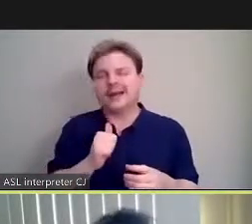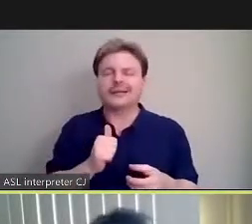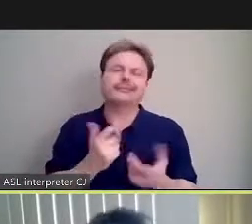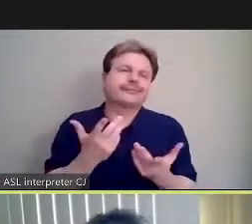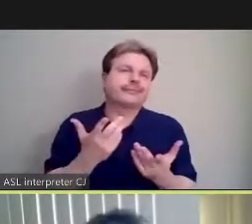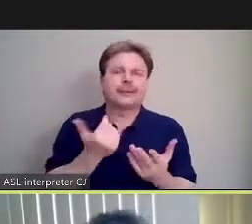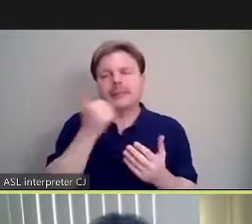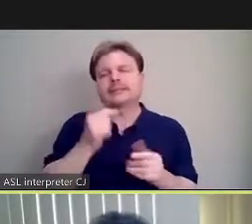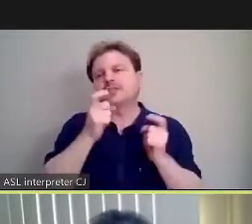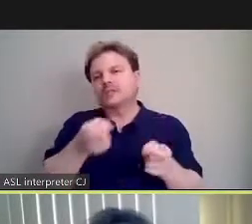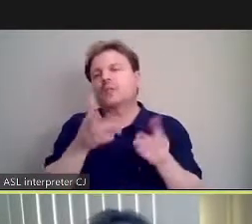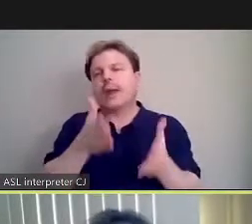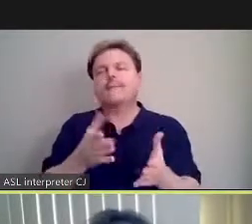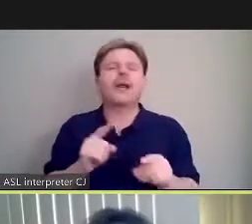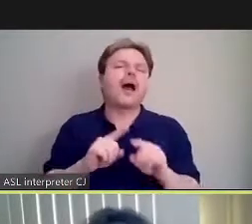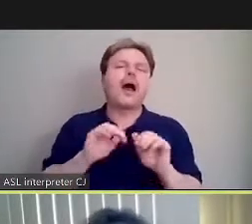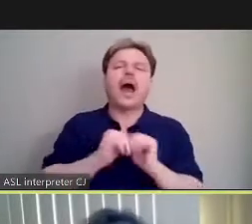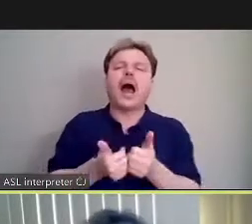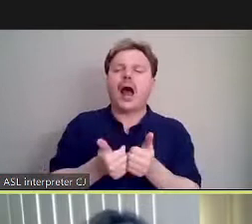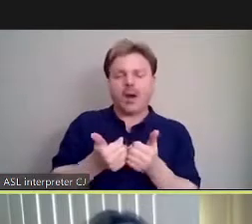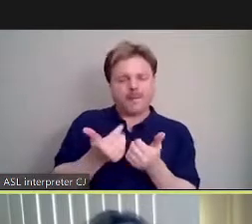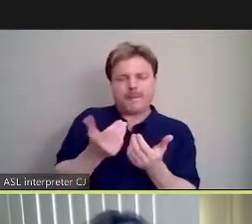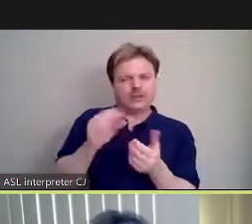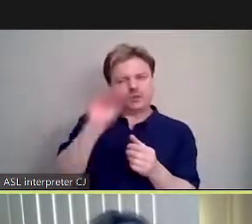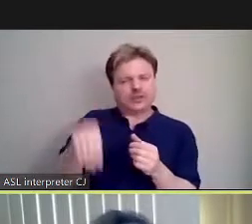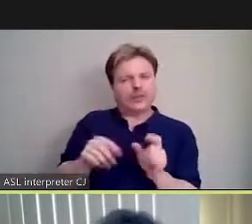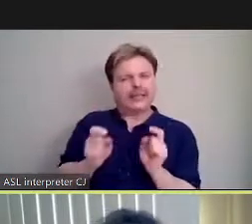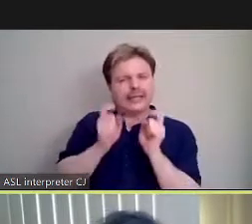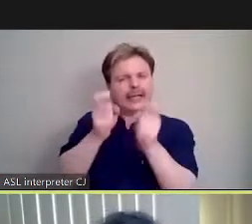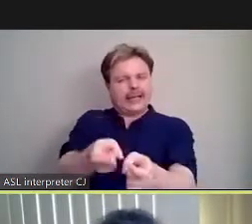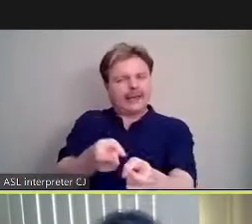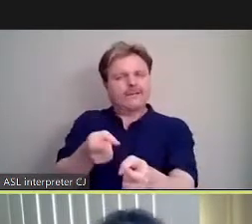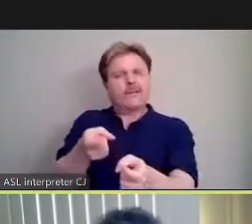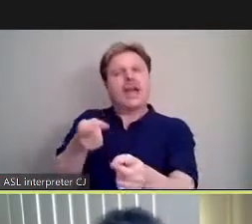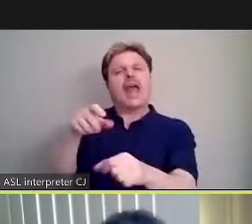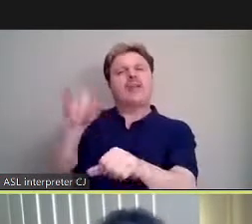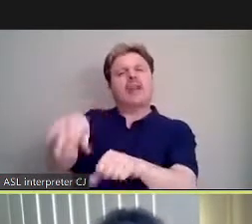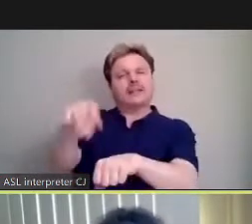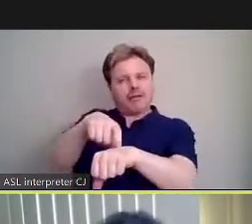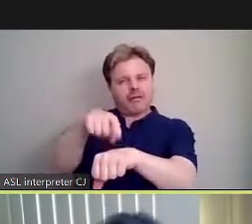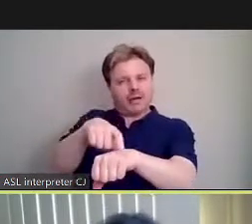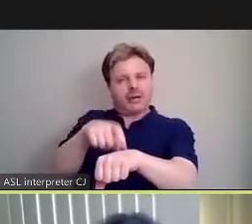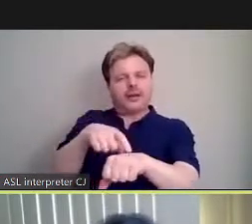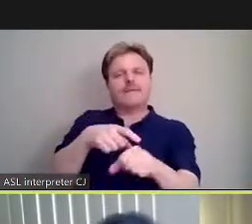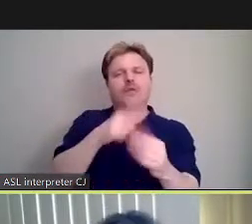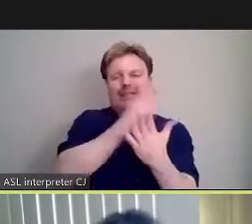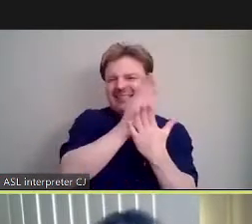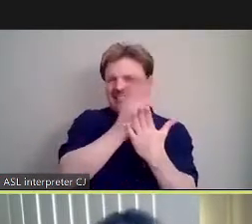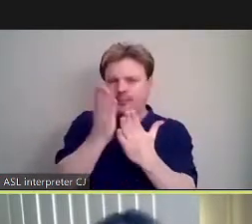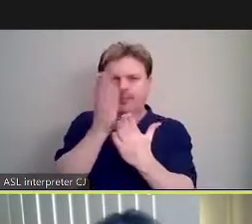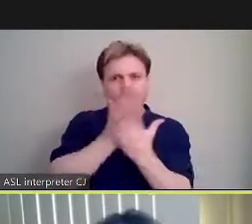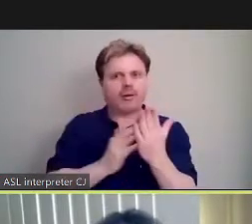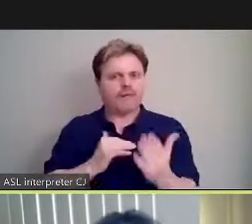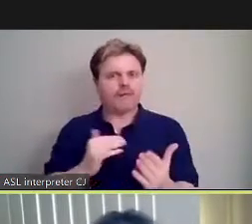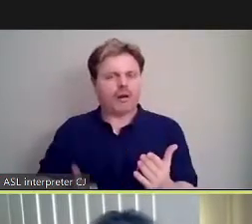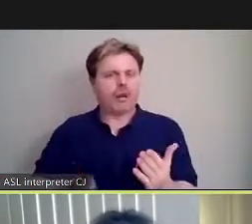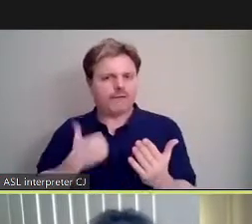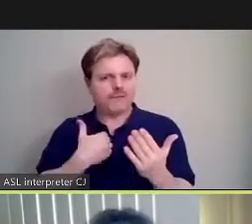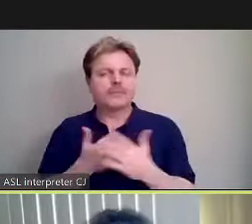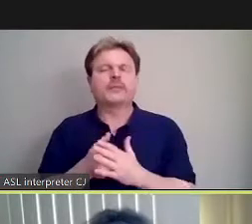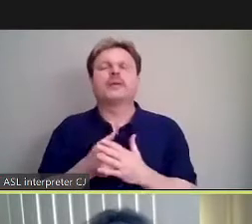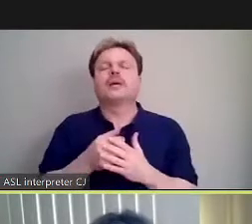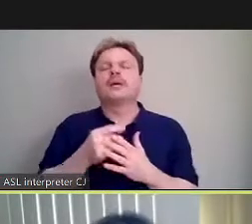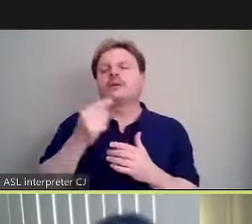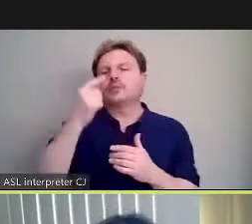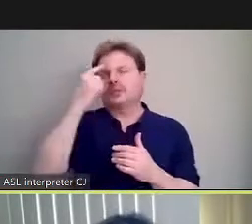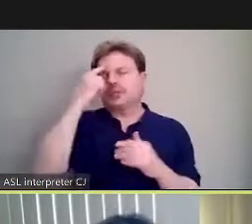actually give at a certain time to each aspect of our life, right? So we can start thinking about it